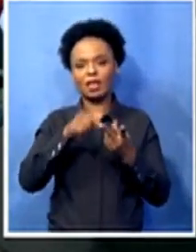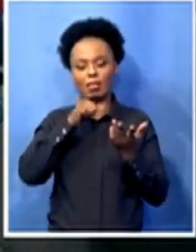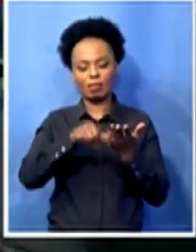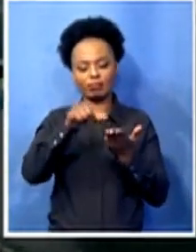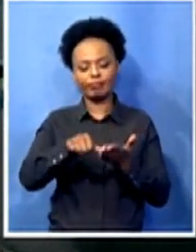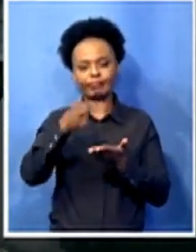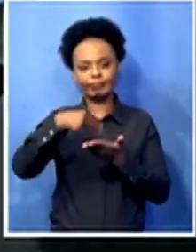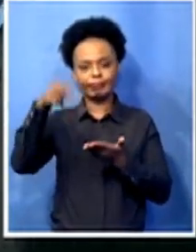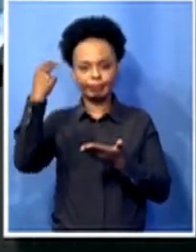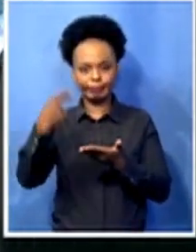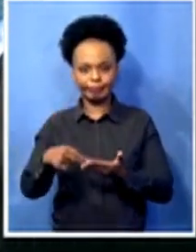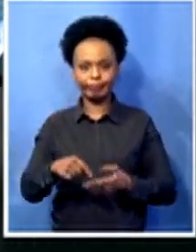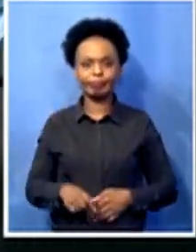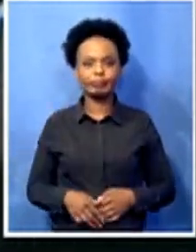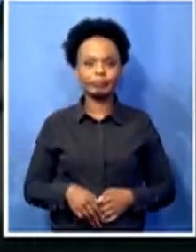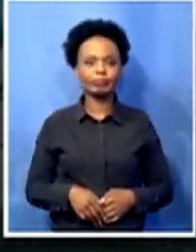Campaign.